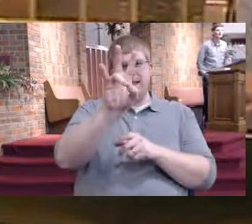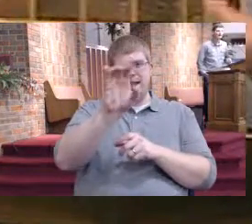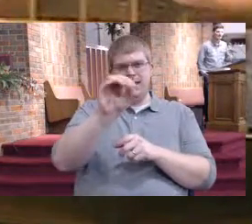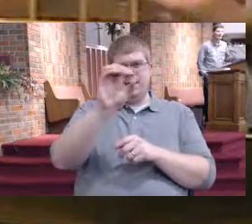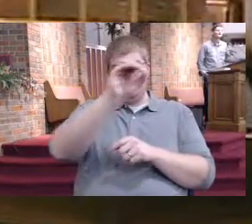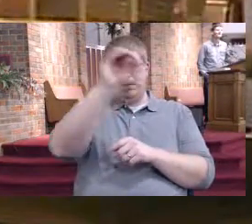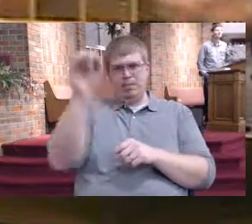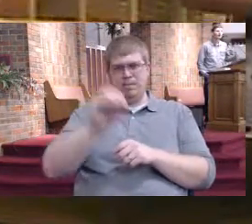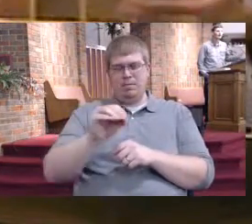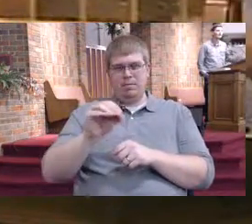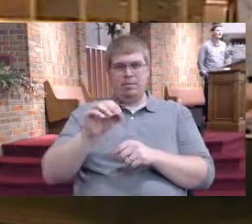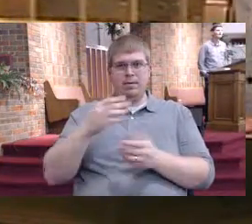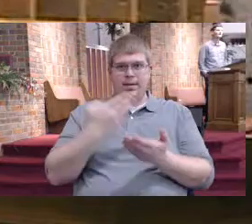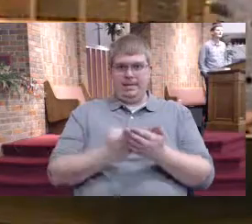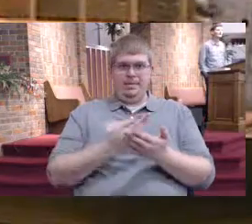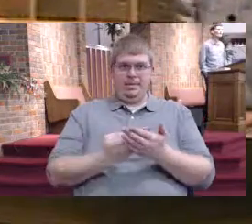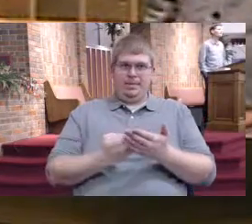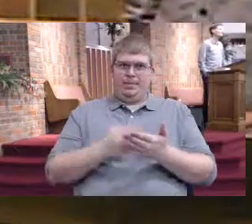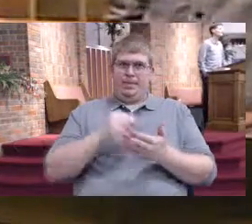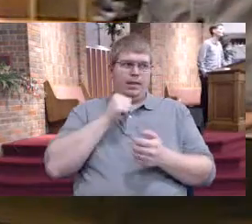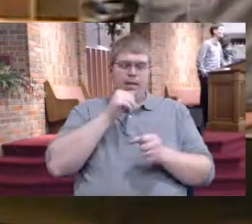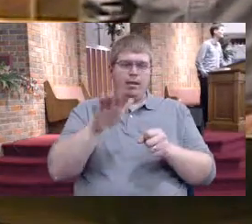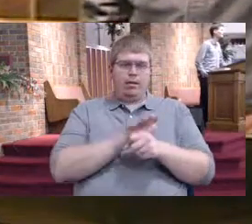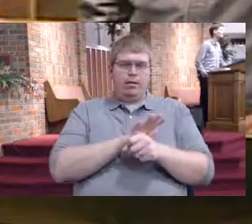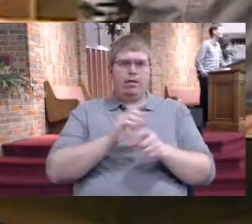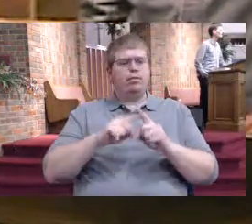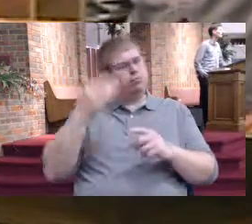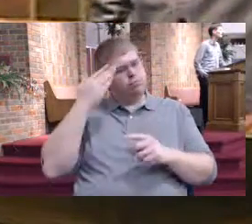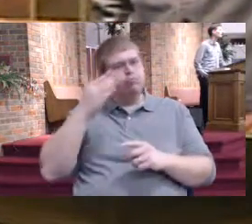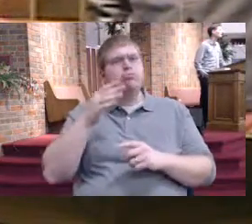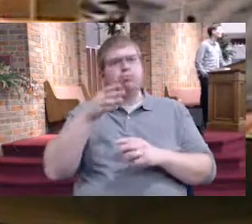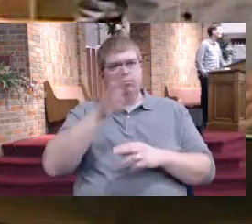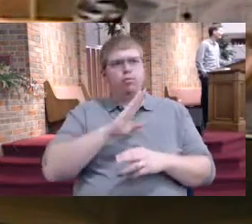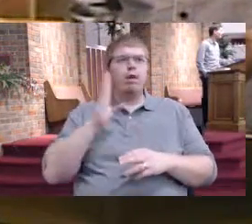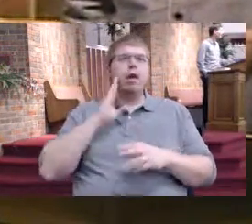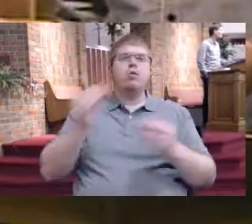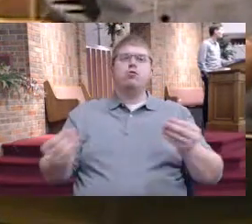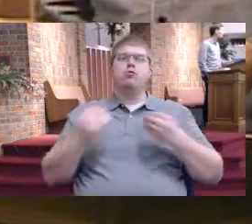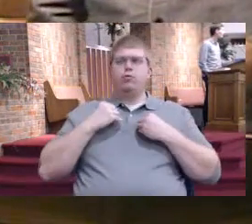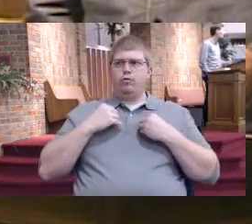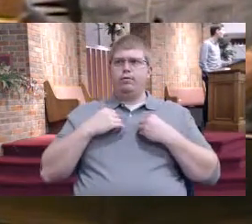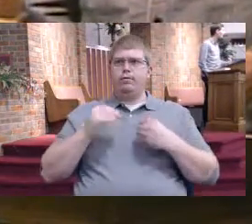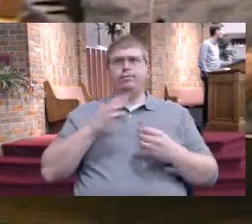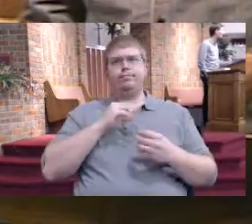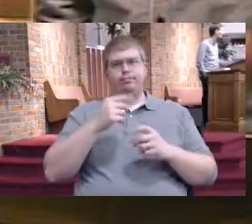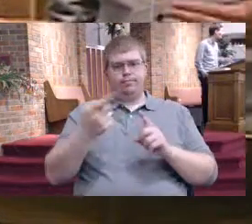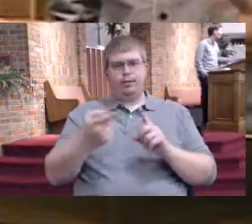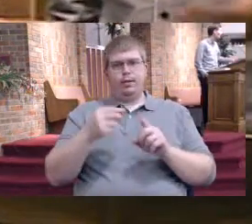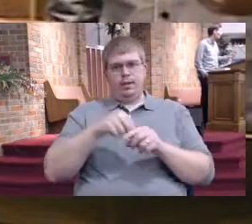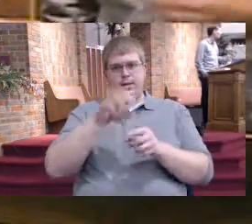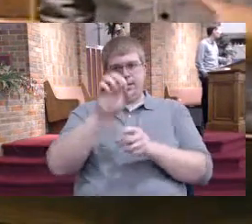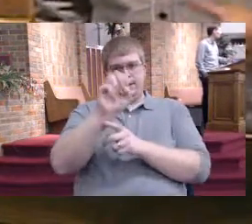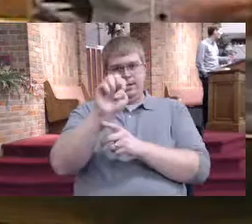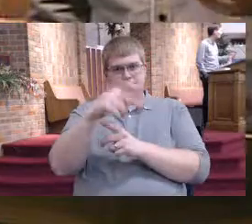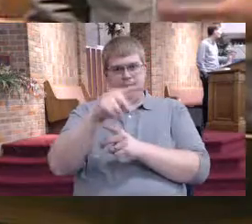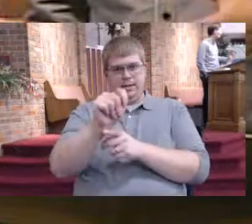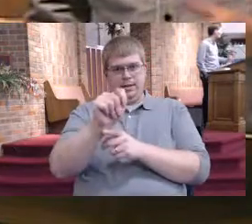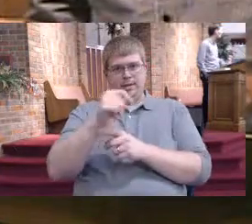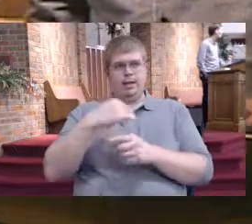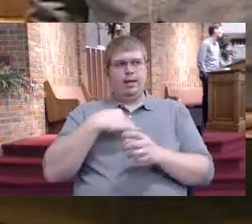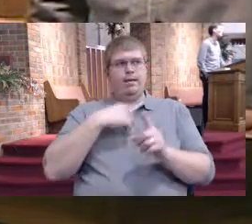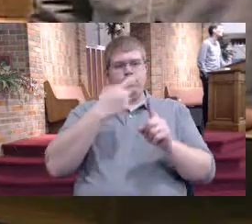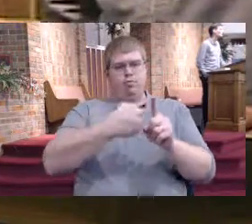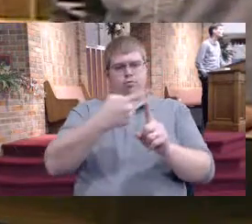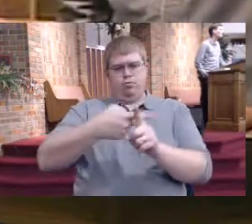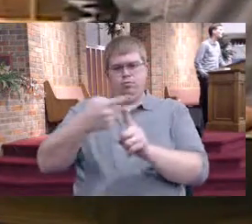but we knew it was time to go. We were confident that the Lord was going to provide the rest of what we needed. And that first month in September, we were getting monthly